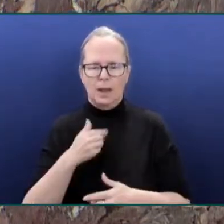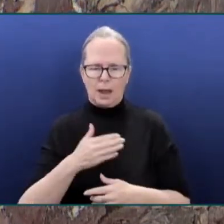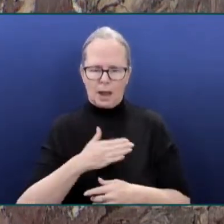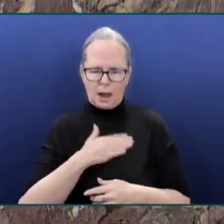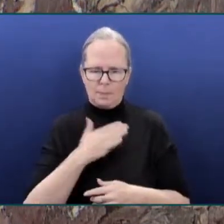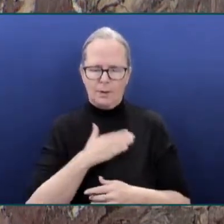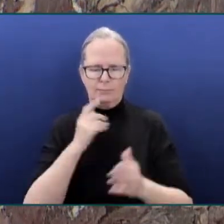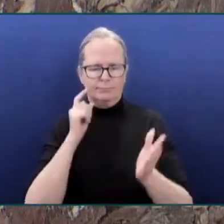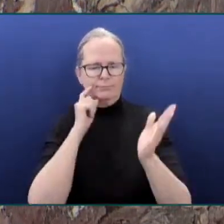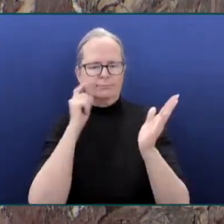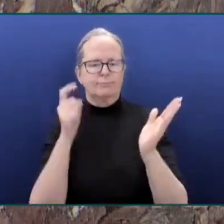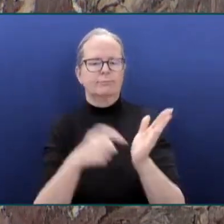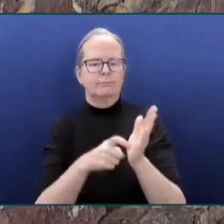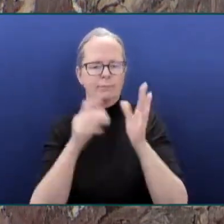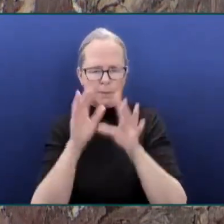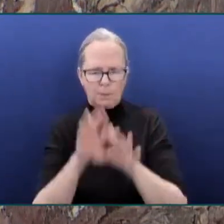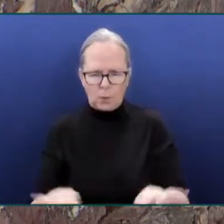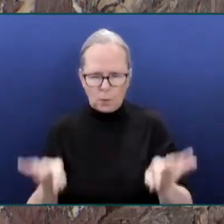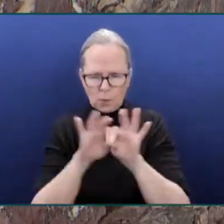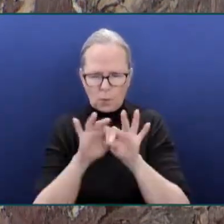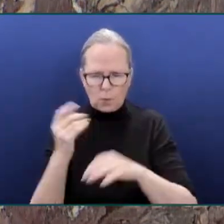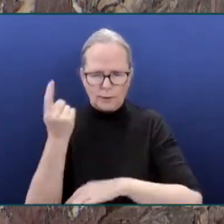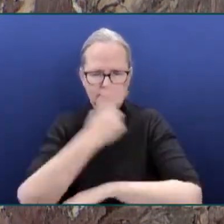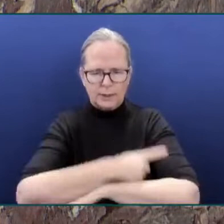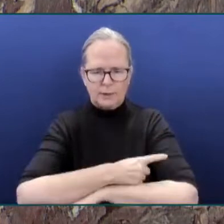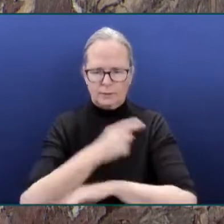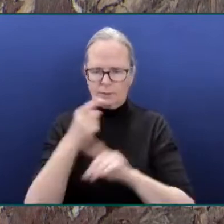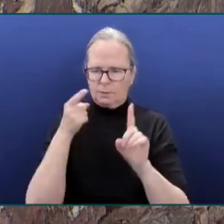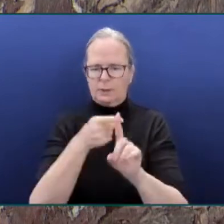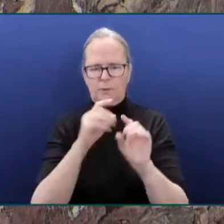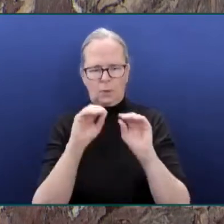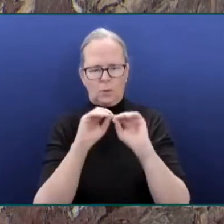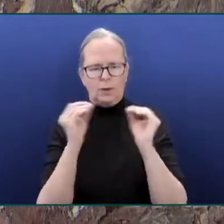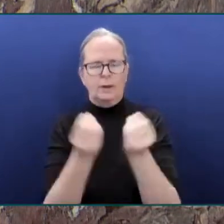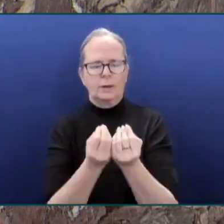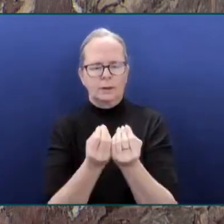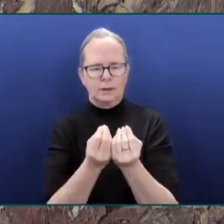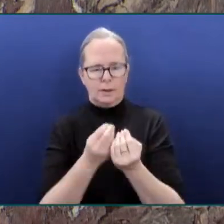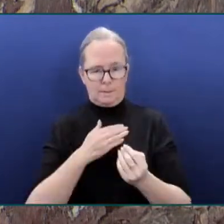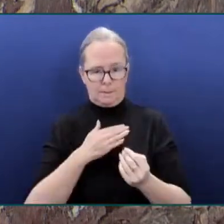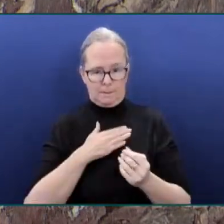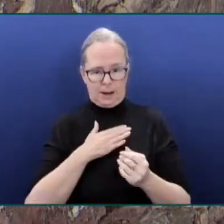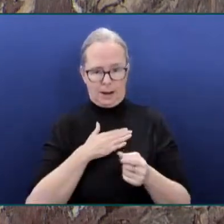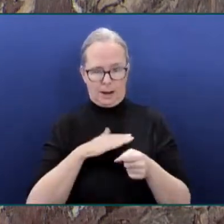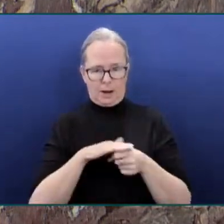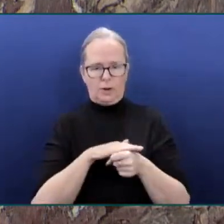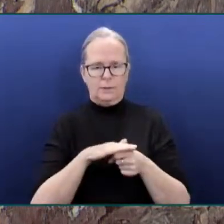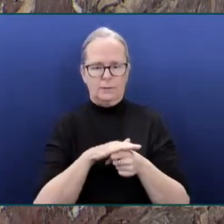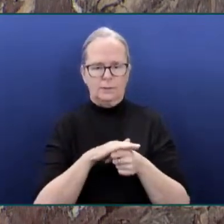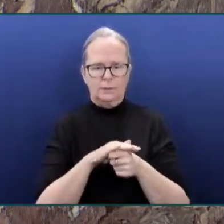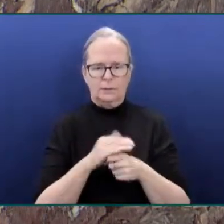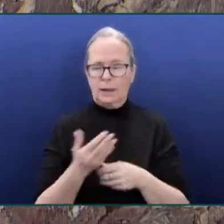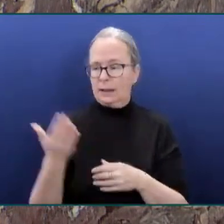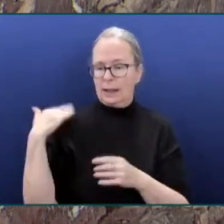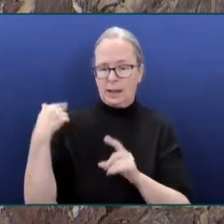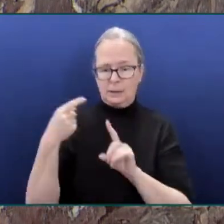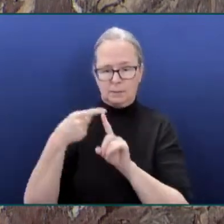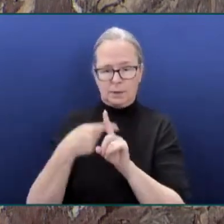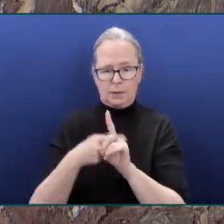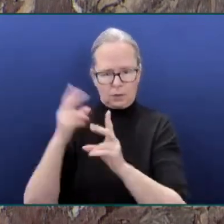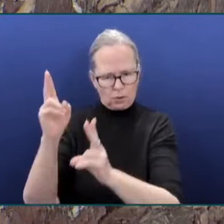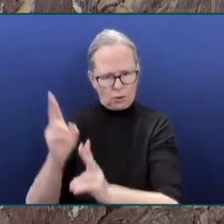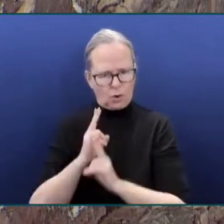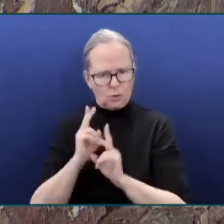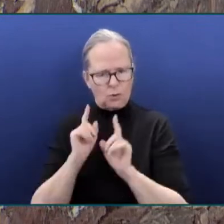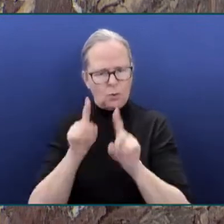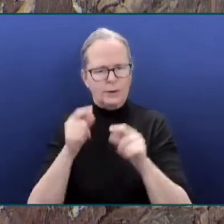for an organization in my constituency. Last month, I was honored to attend the 15th anniversary of the Richmond